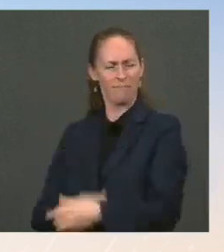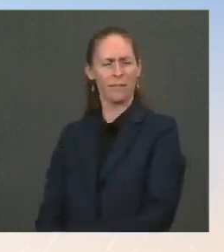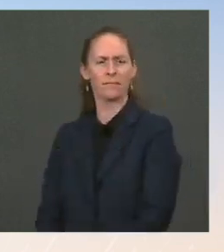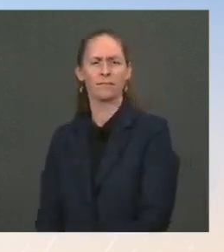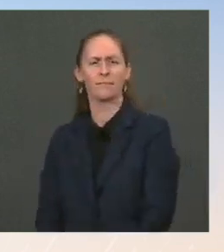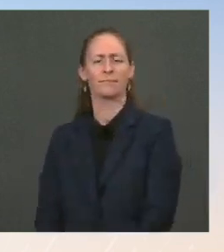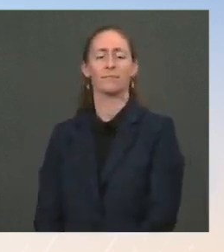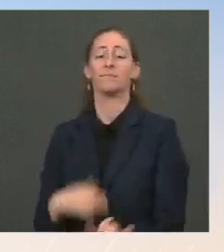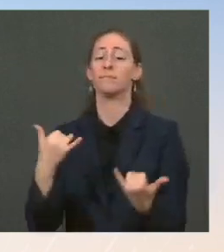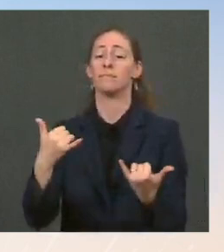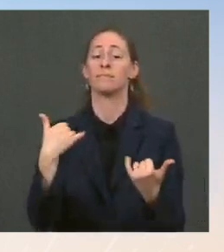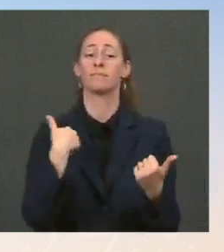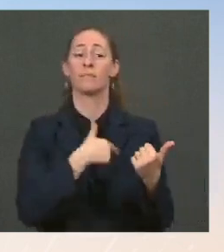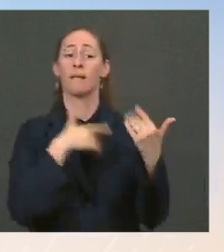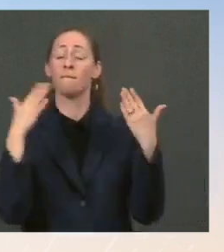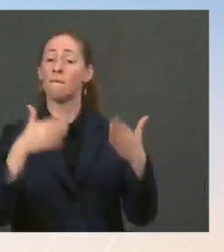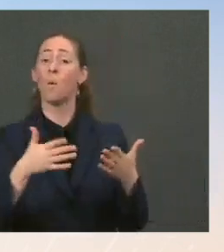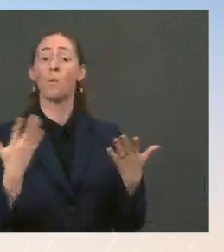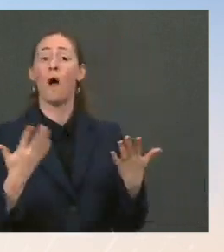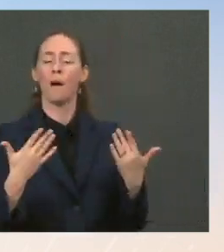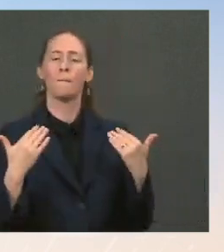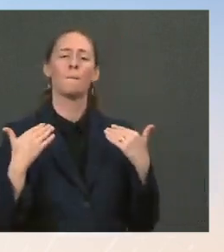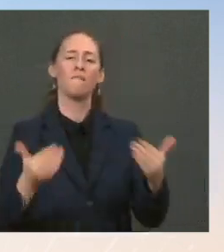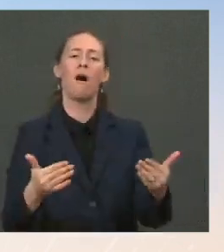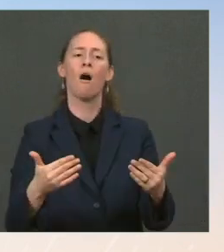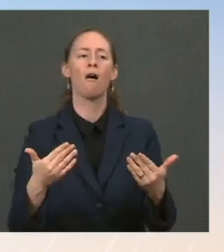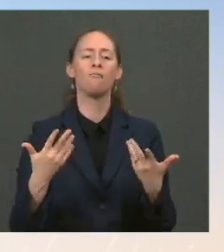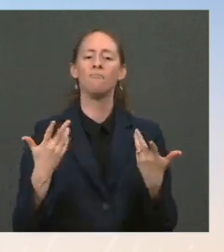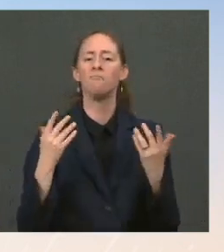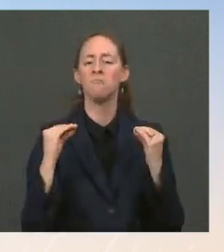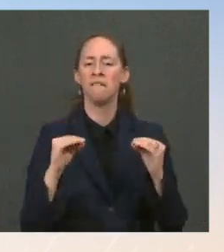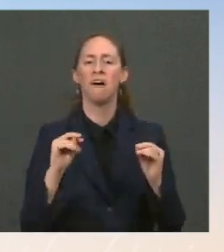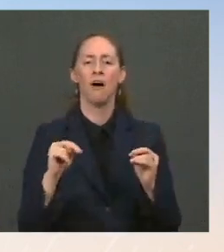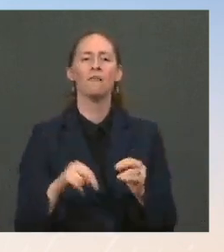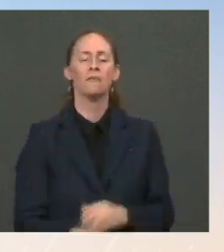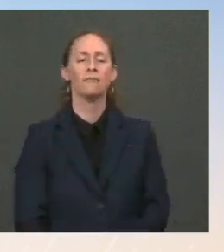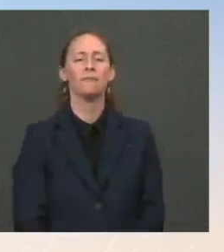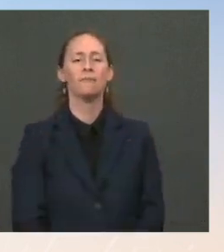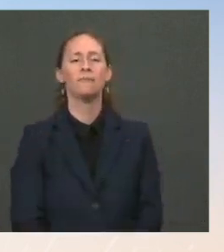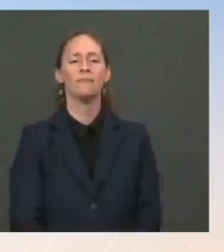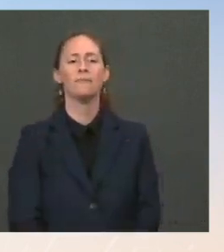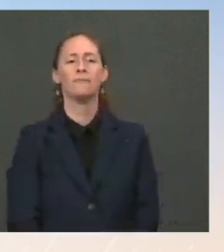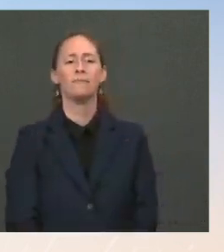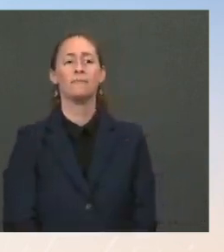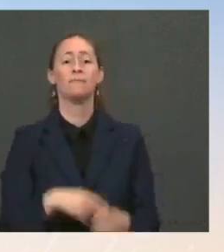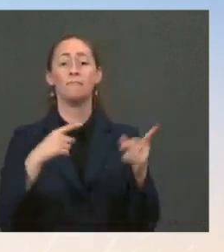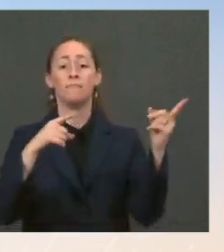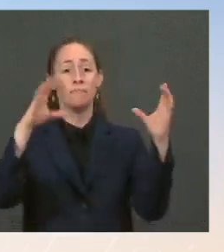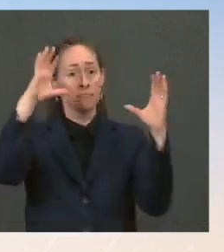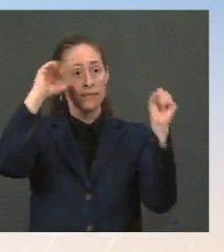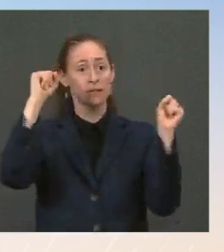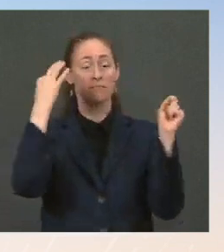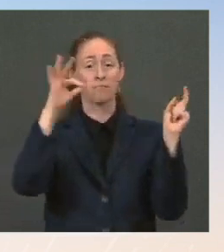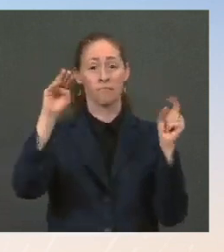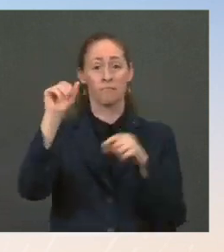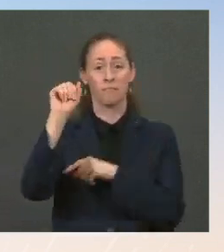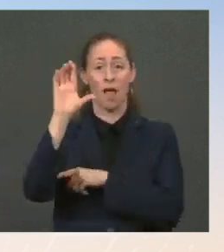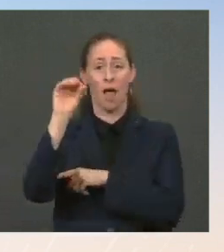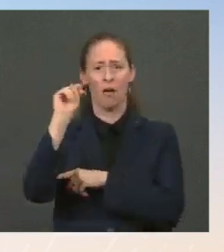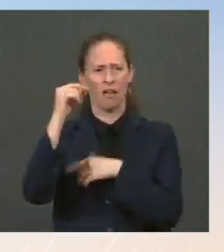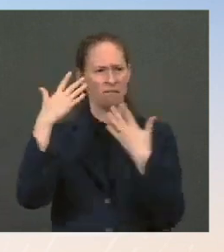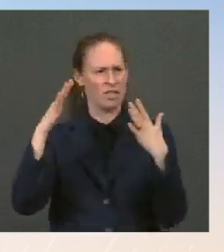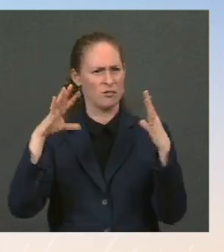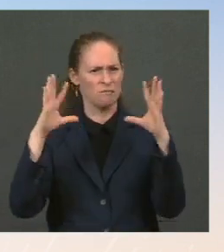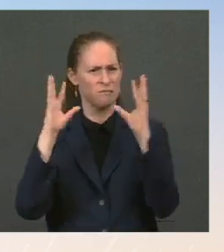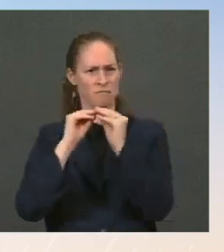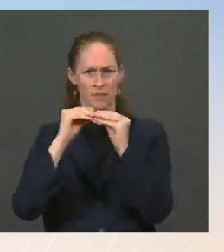is on is moving forward. As you know, and as President Macron spoke to, they're going to be meeting next month. We're working to finalize